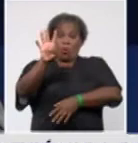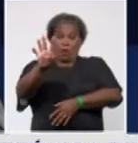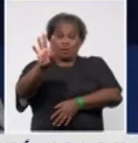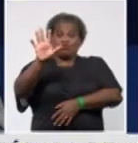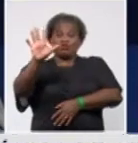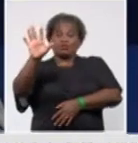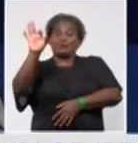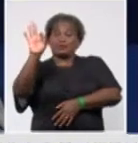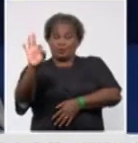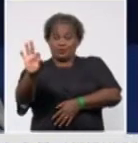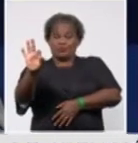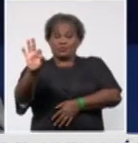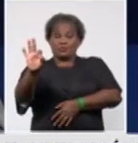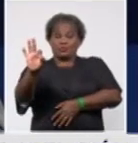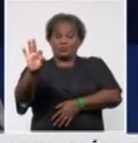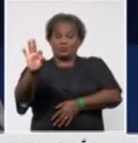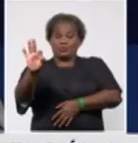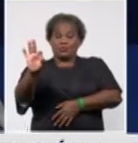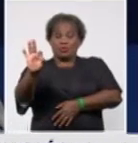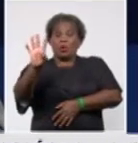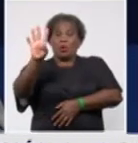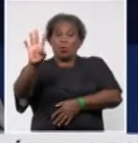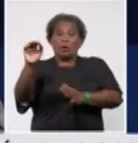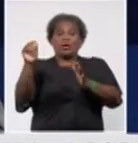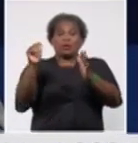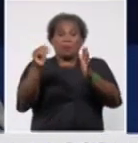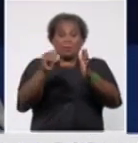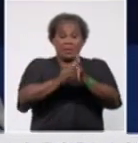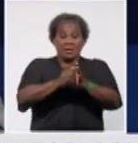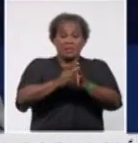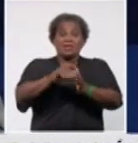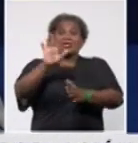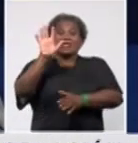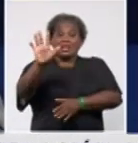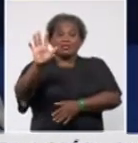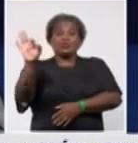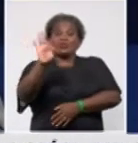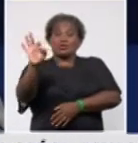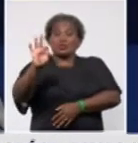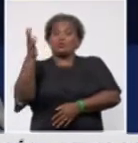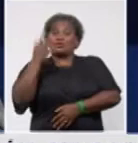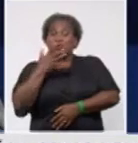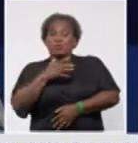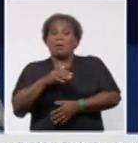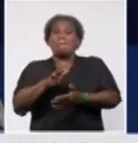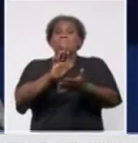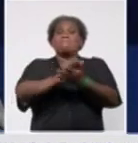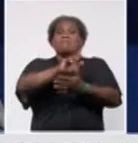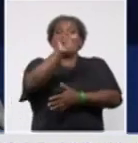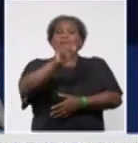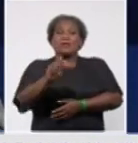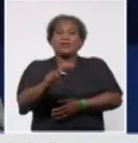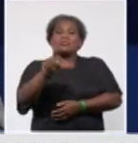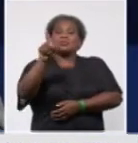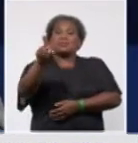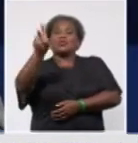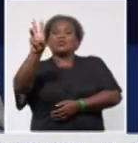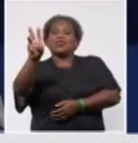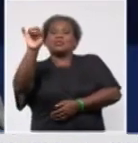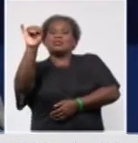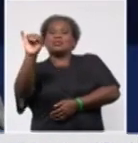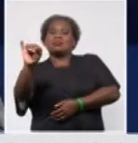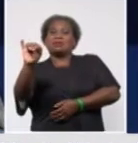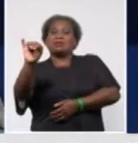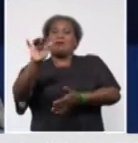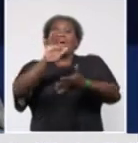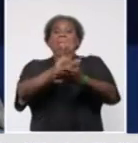I always mention, samples from all of the country's provinces and the Isle of Youth Special Municipality